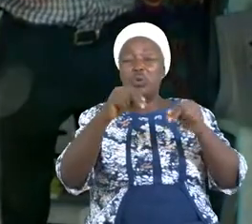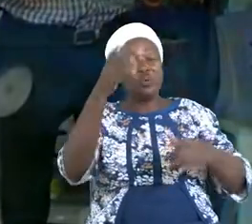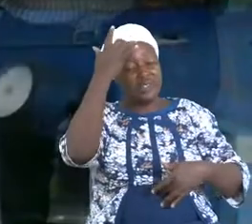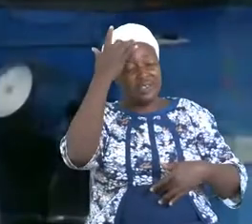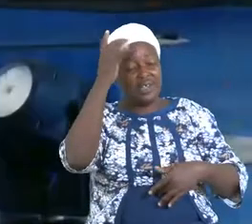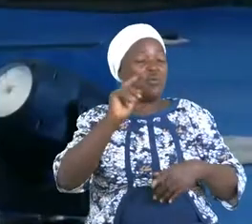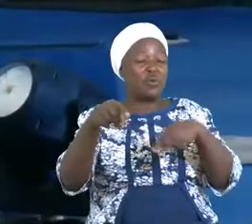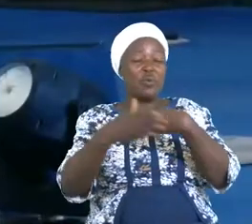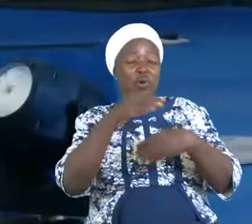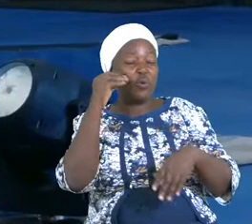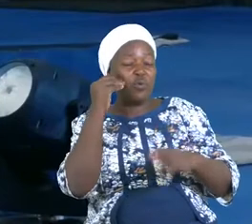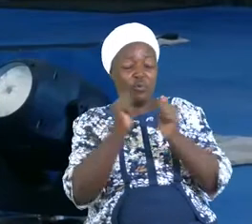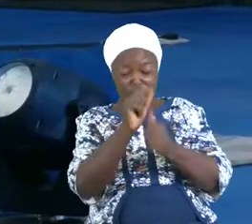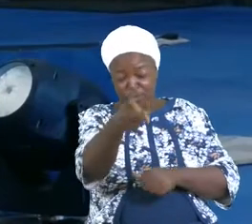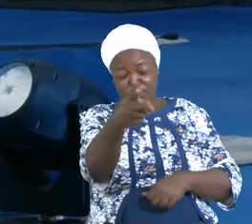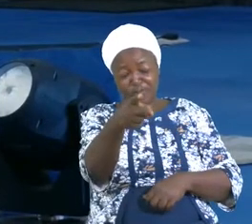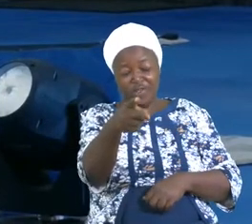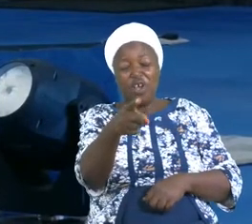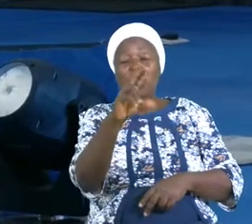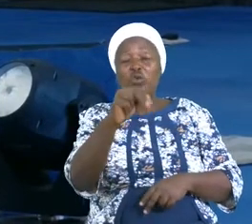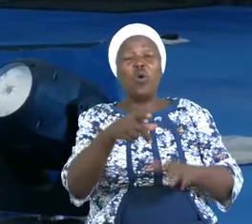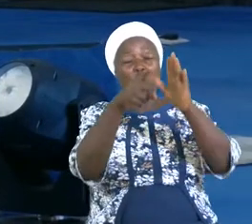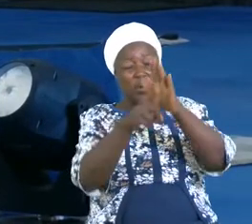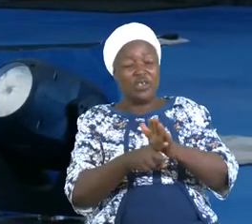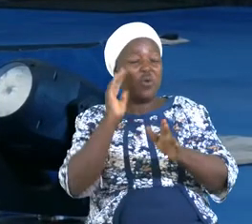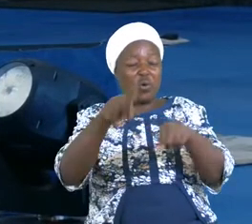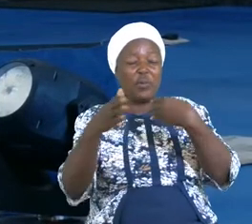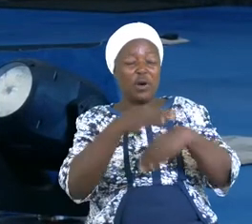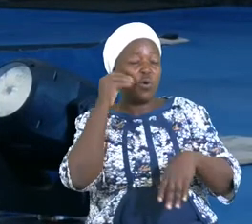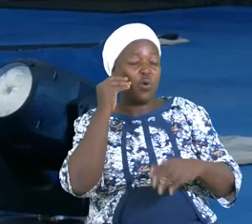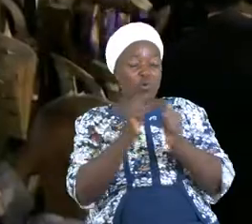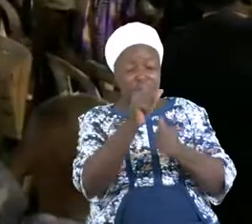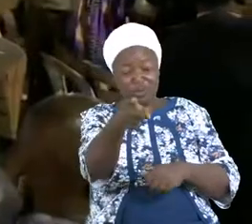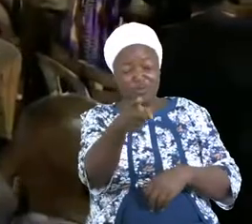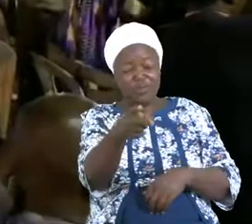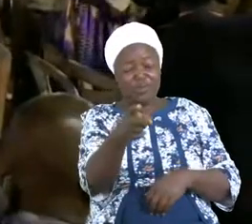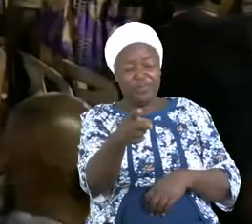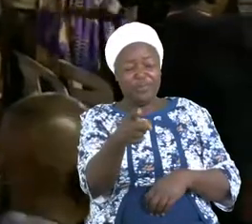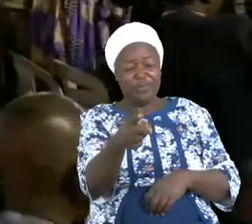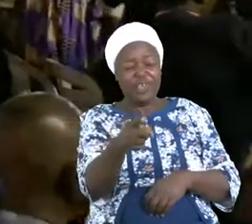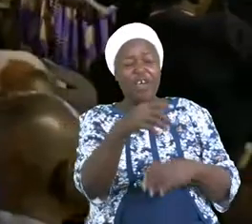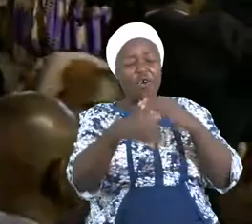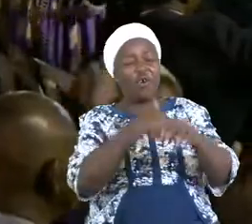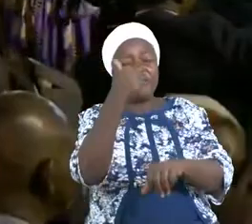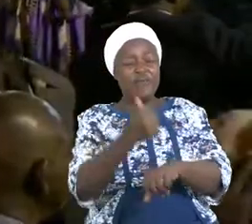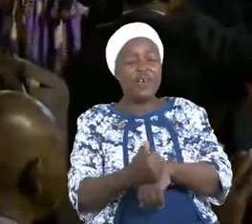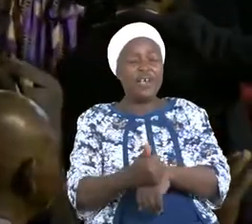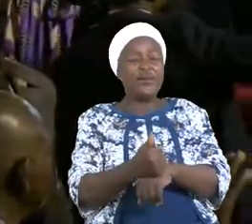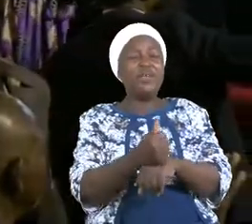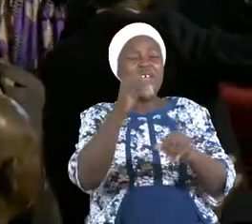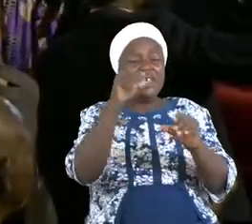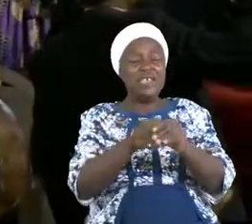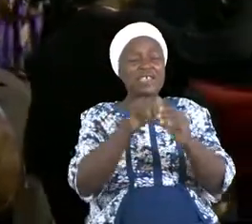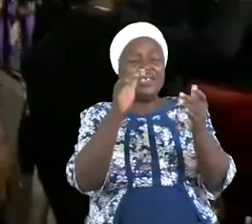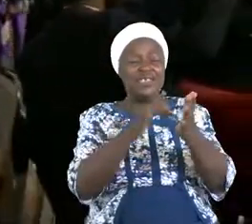back home with you. No oppression will go back home with you. Confirm in